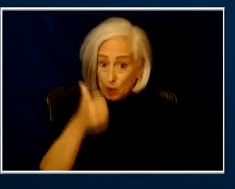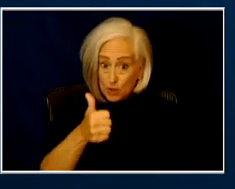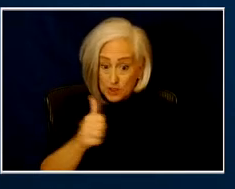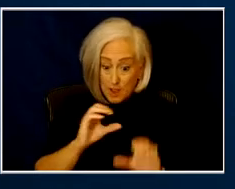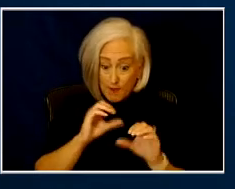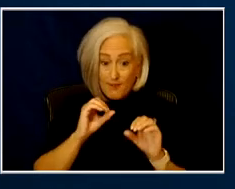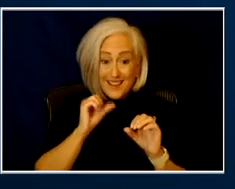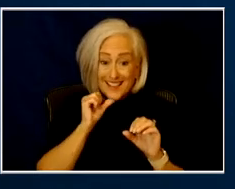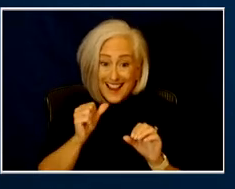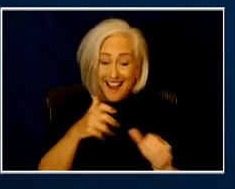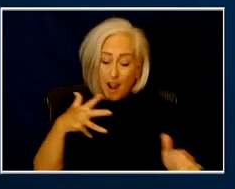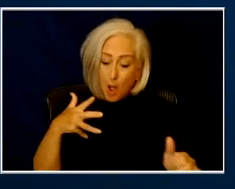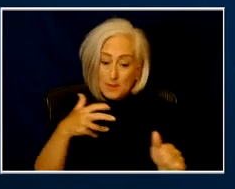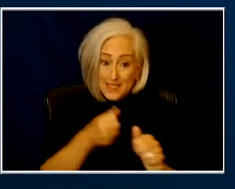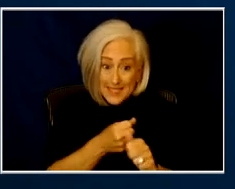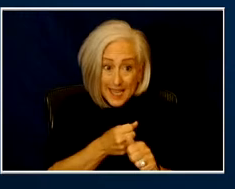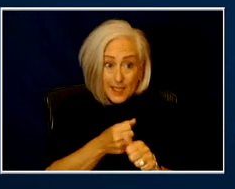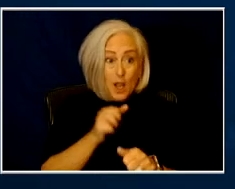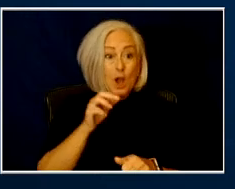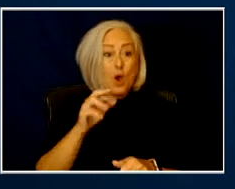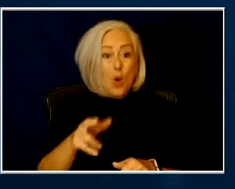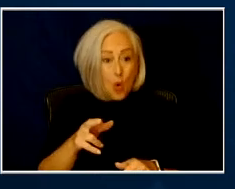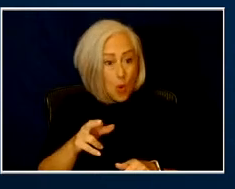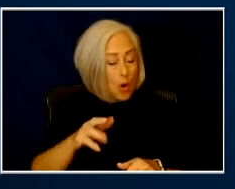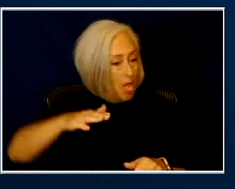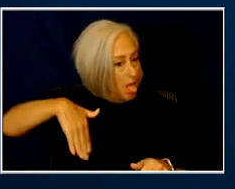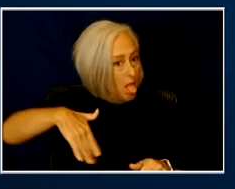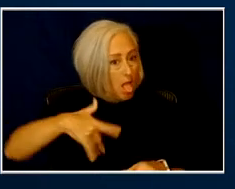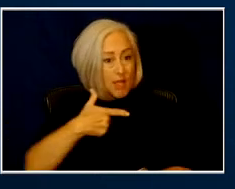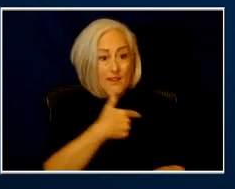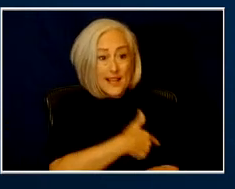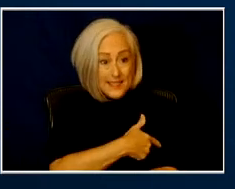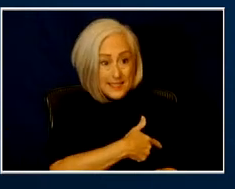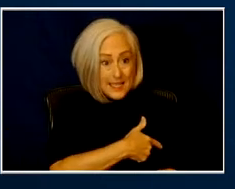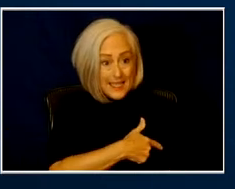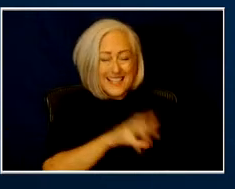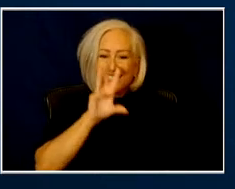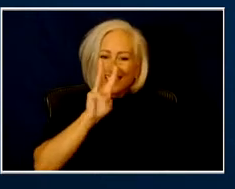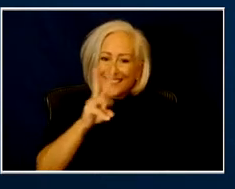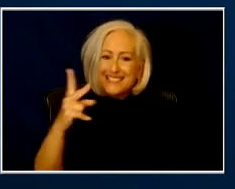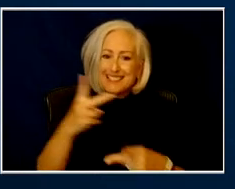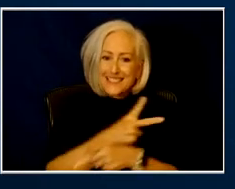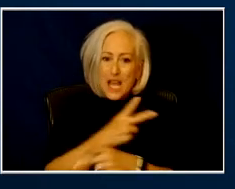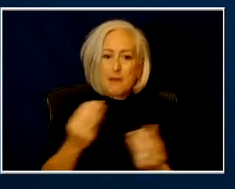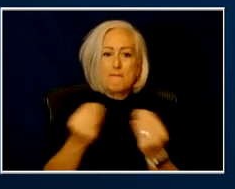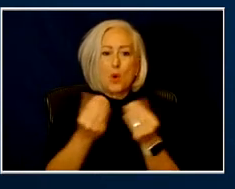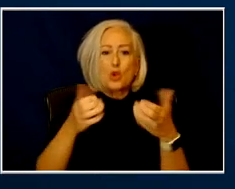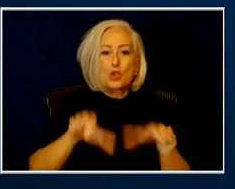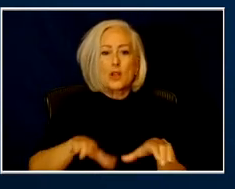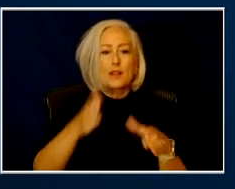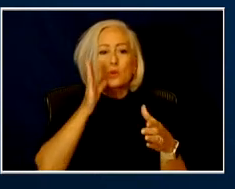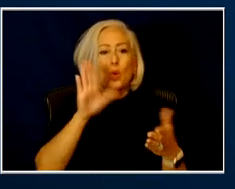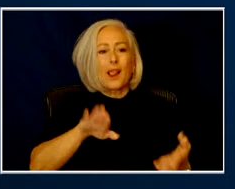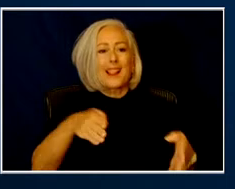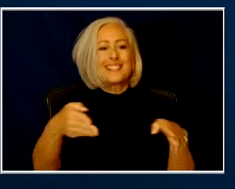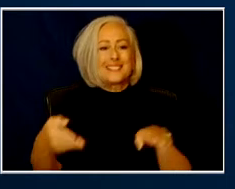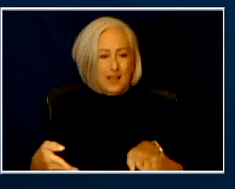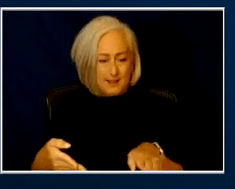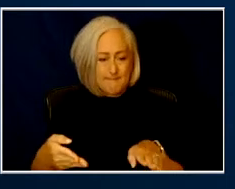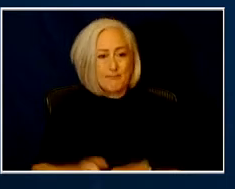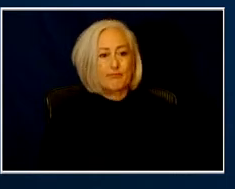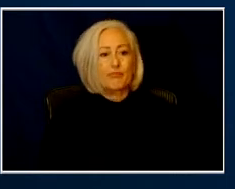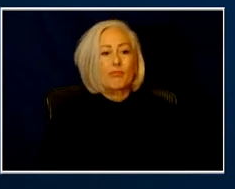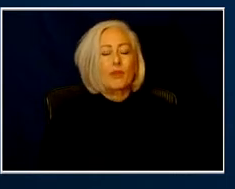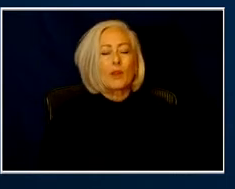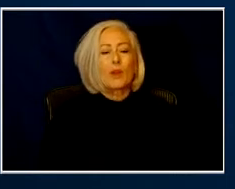so I think that is vitally important as well so overall we talked about the weariness and the pandemic is over and what do you think that